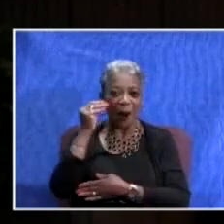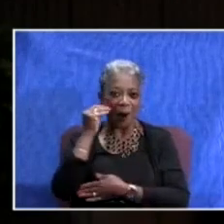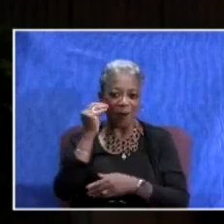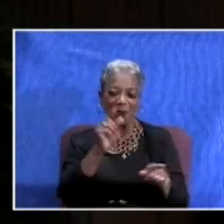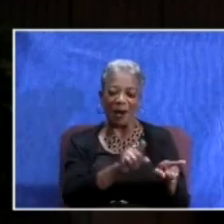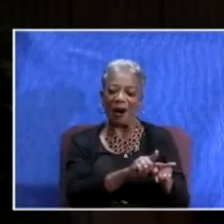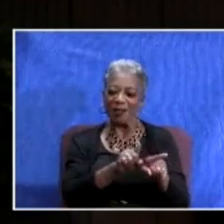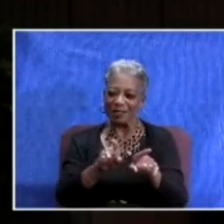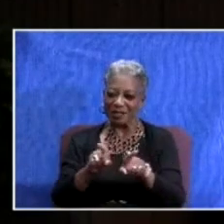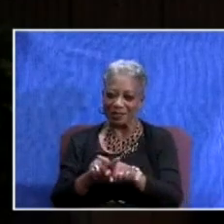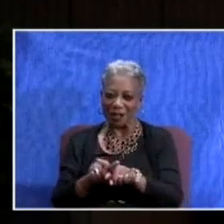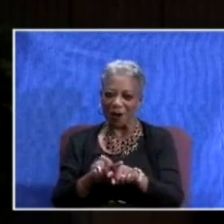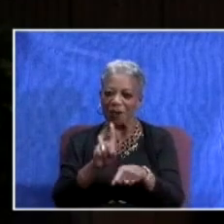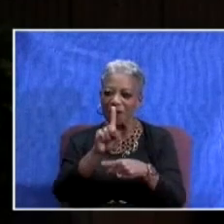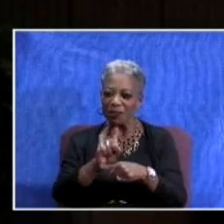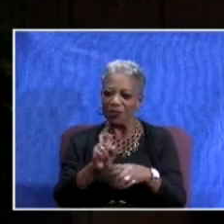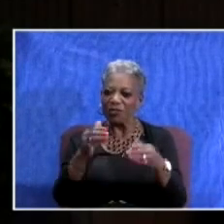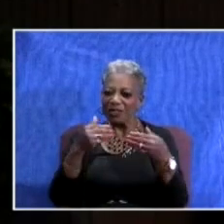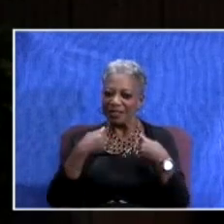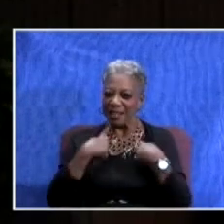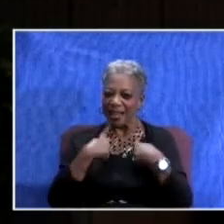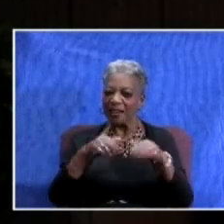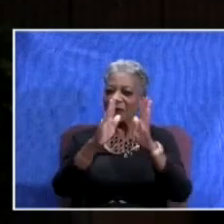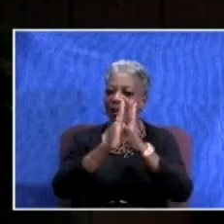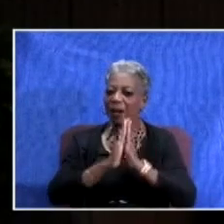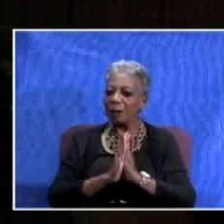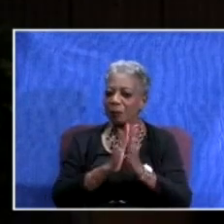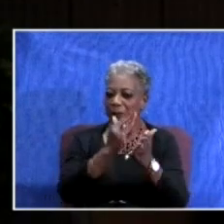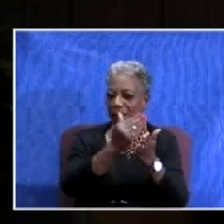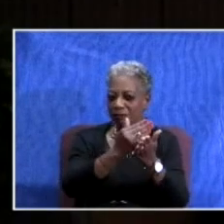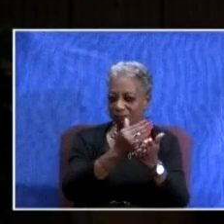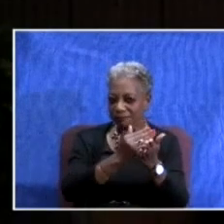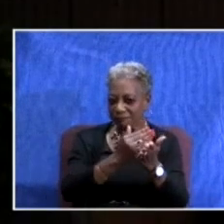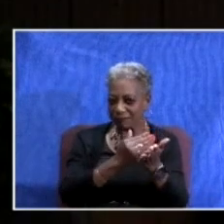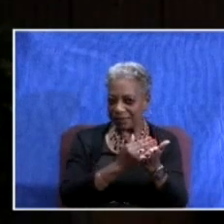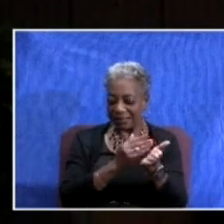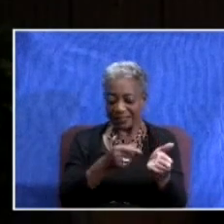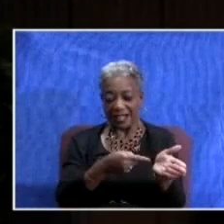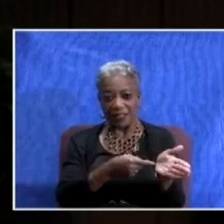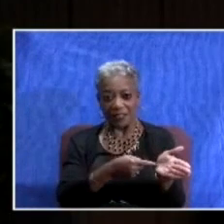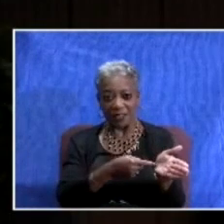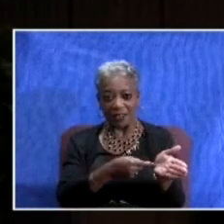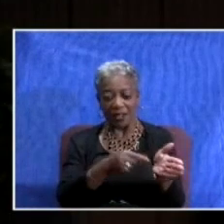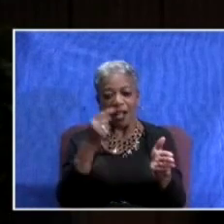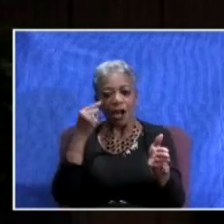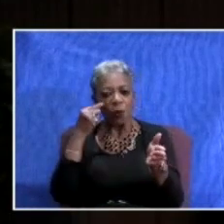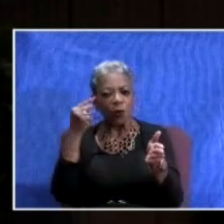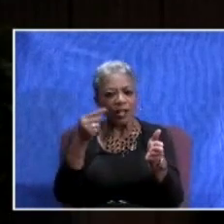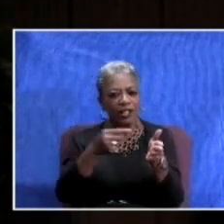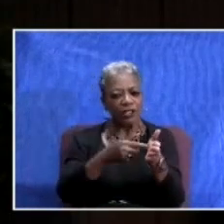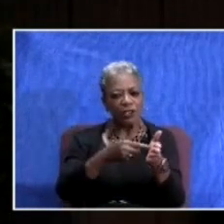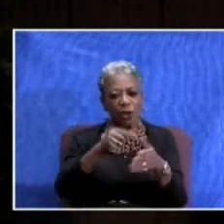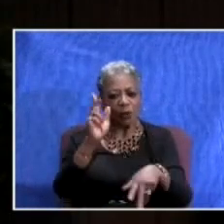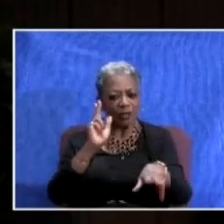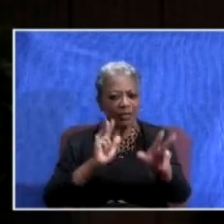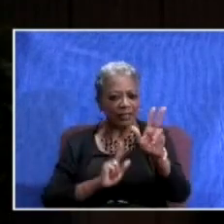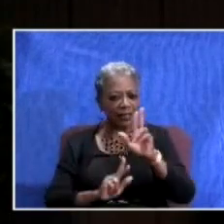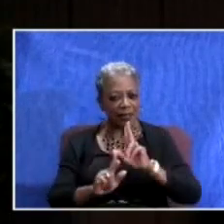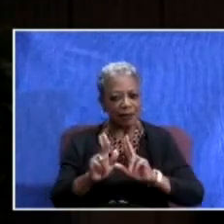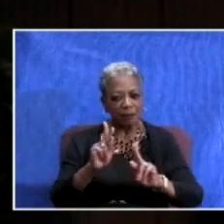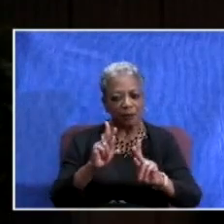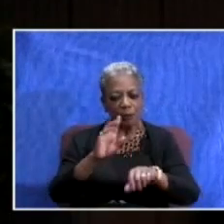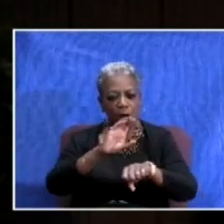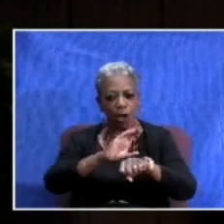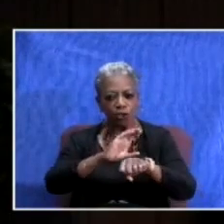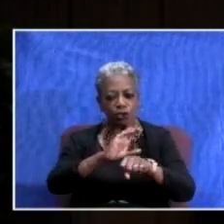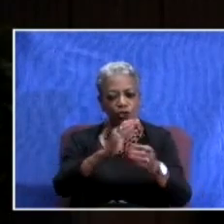you're praying for. And we're going to look at some of the names on our church's prayer list, and then we're going to pray for